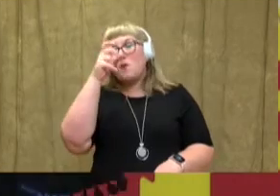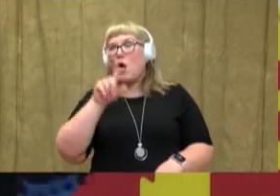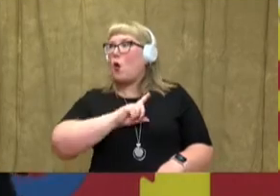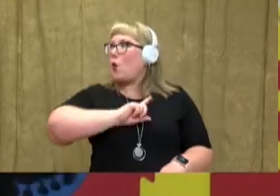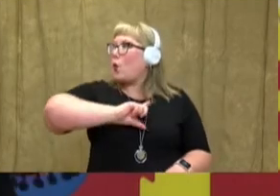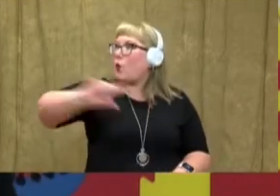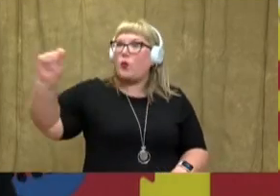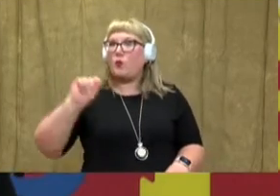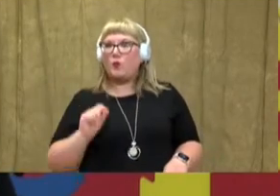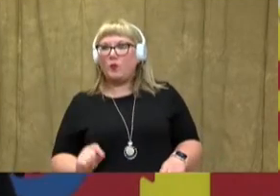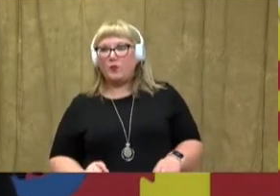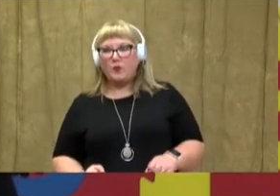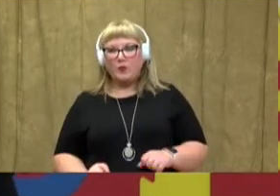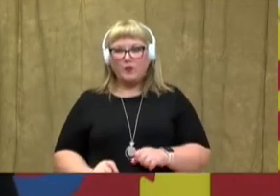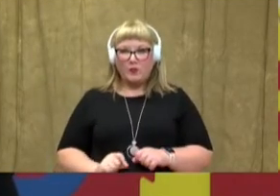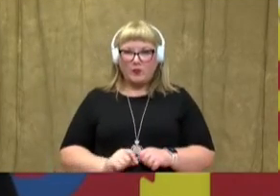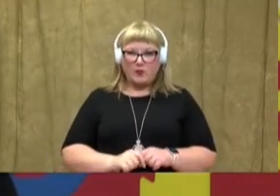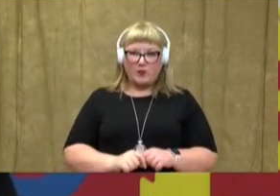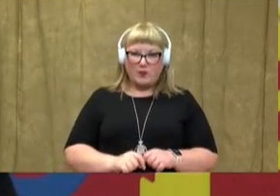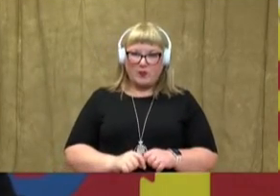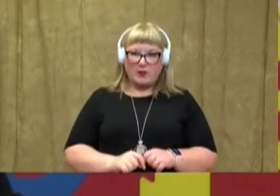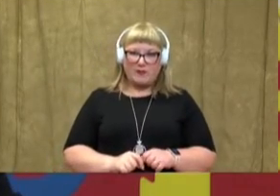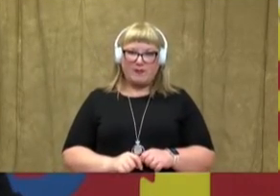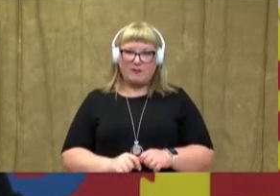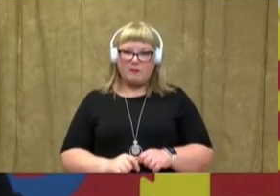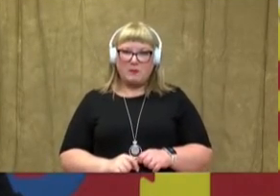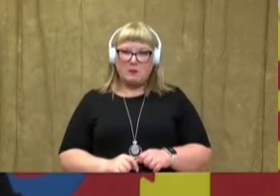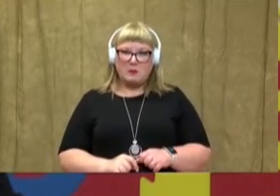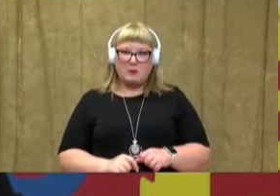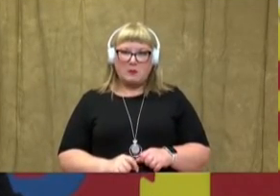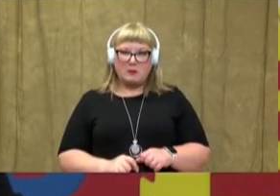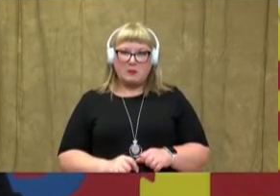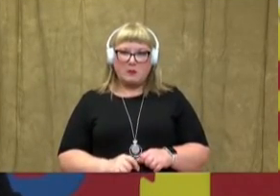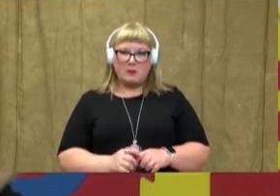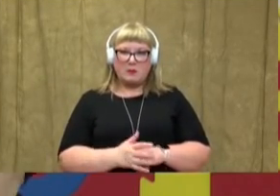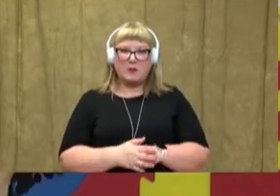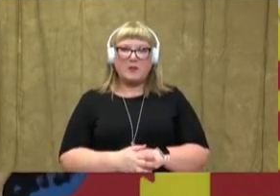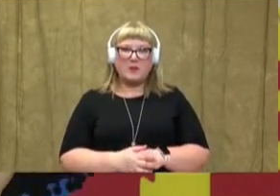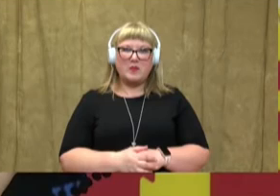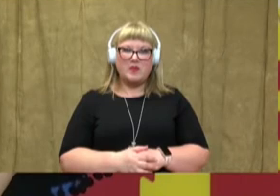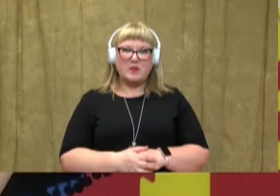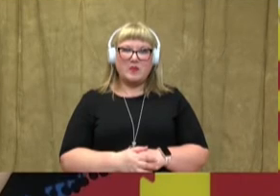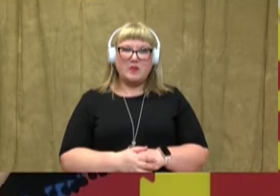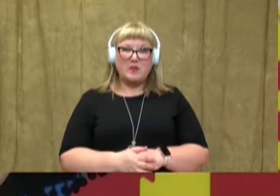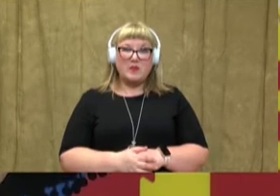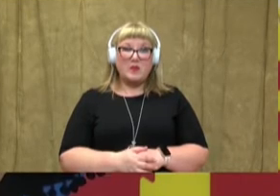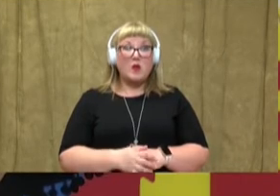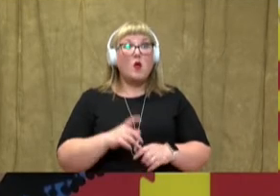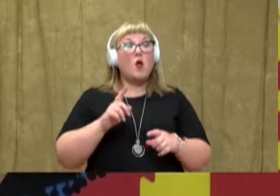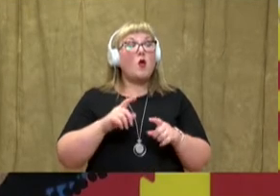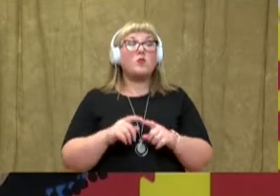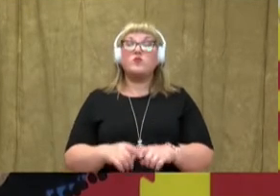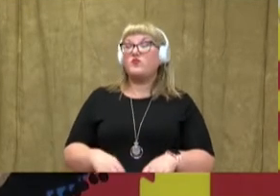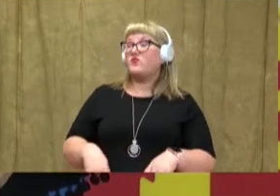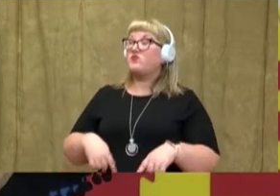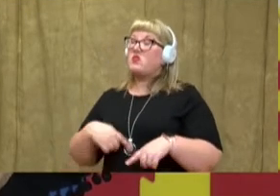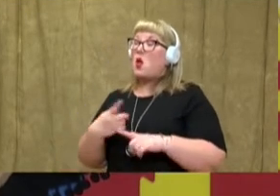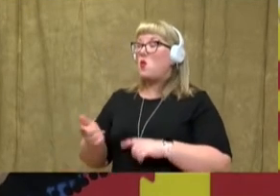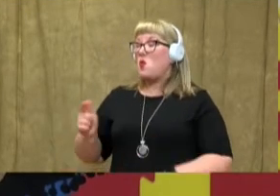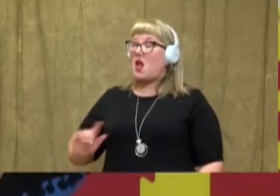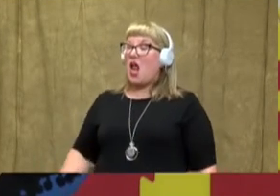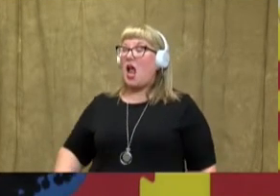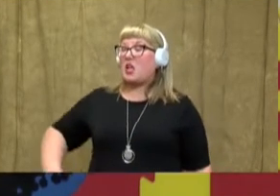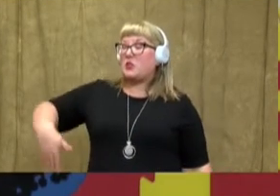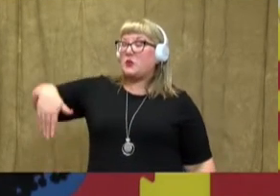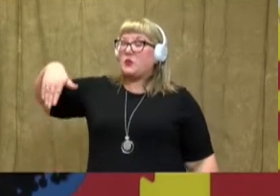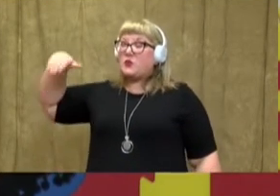and dashed after it. The fish knows what the pollywog is going to turn into. When I grow up, said the caterpillar who had circled